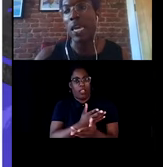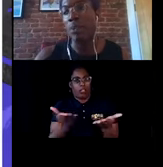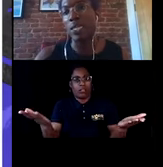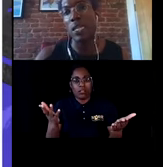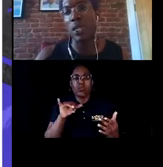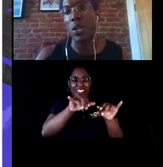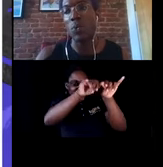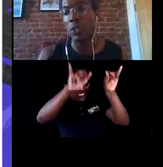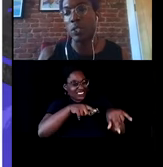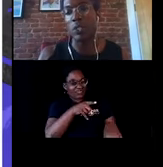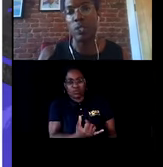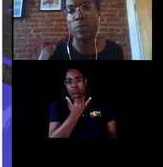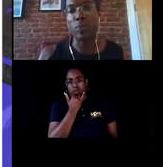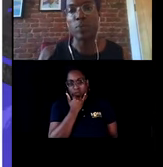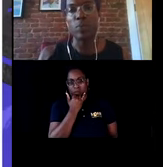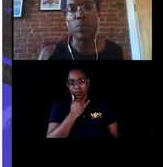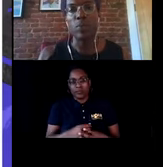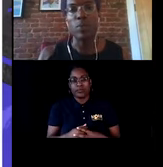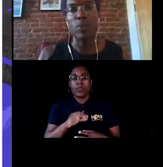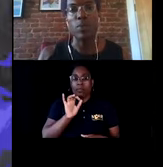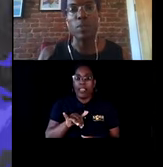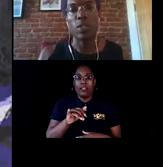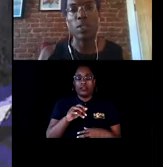transphobia and maintain it in our world.